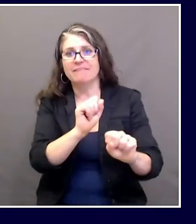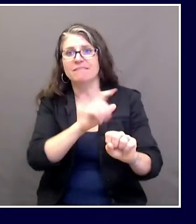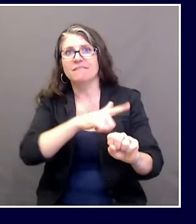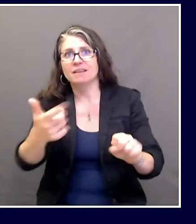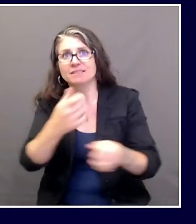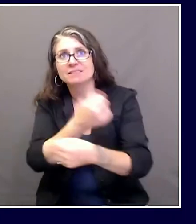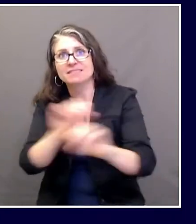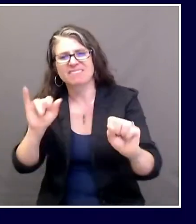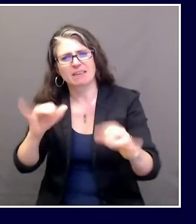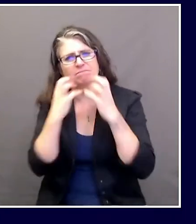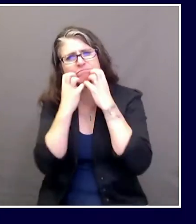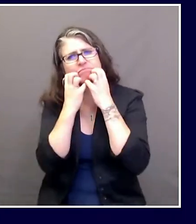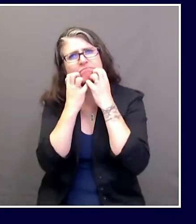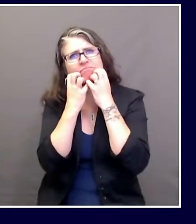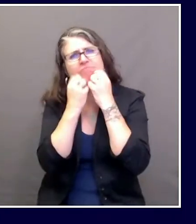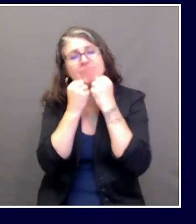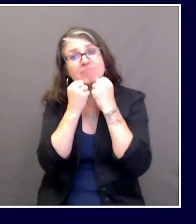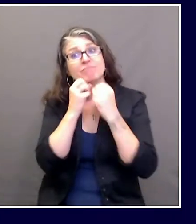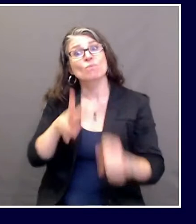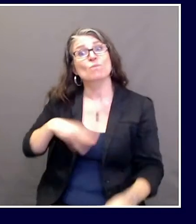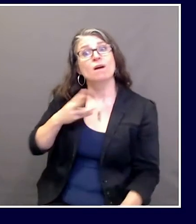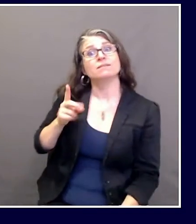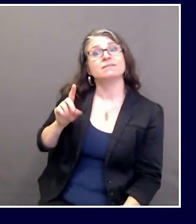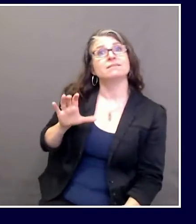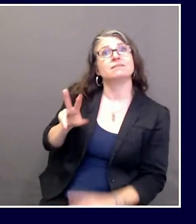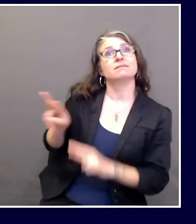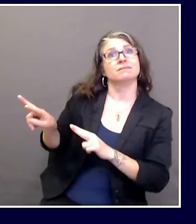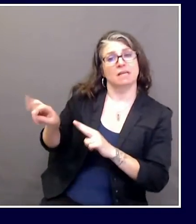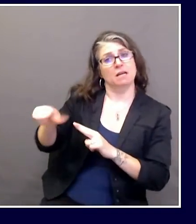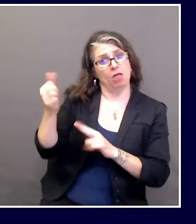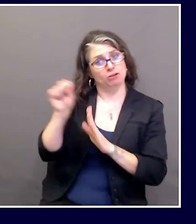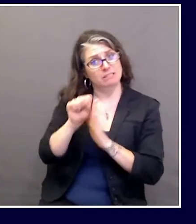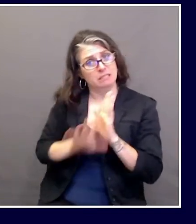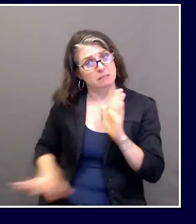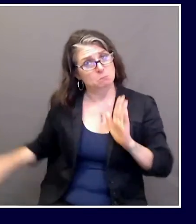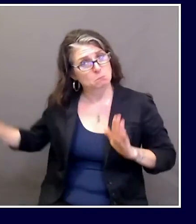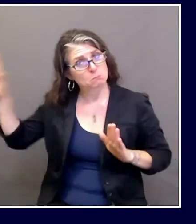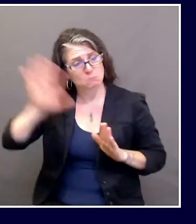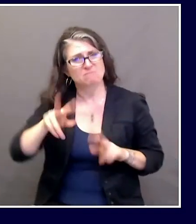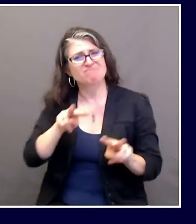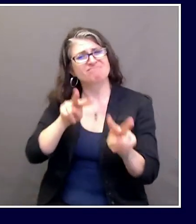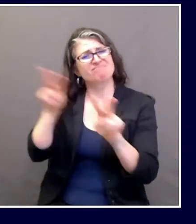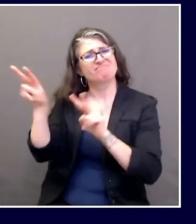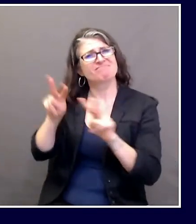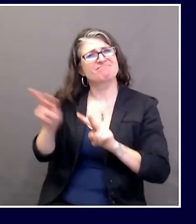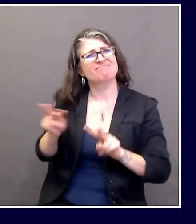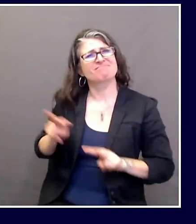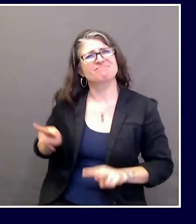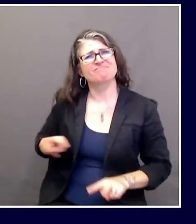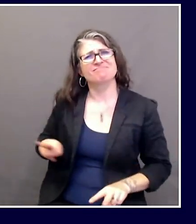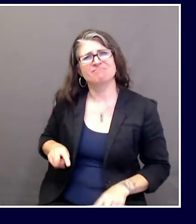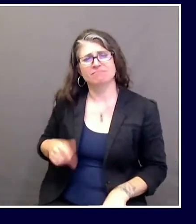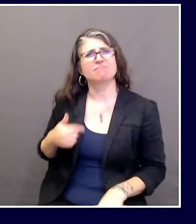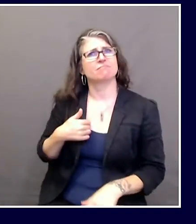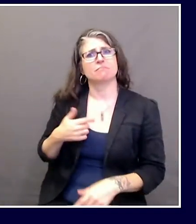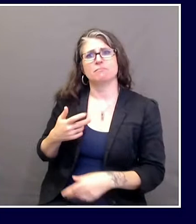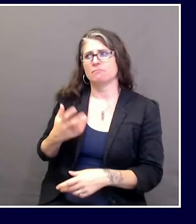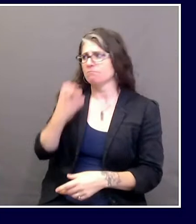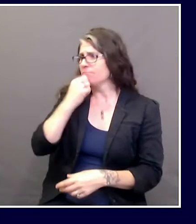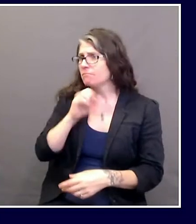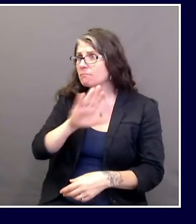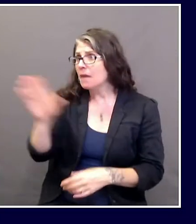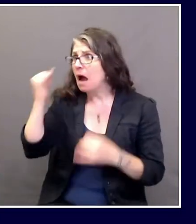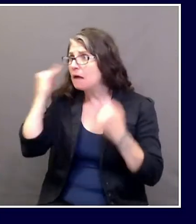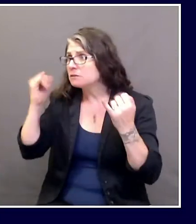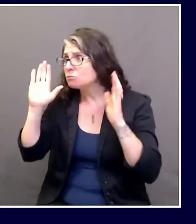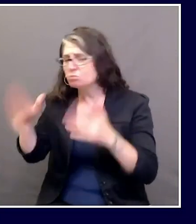there are best practices that other states might have adopted, which we could adopt too. So we are excited. We will be doing similar types